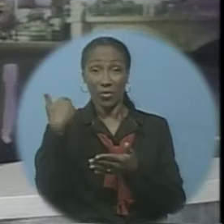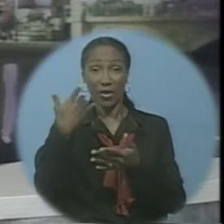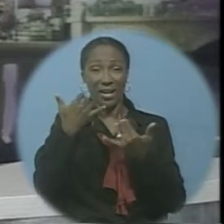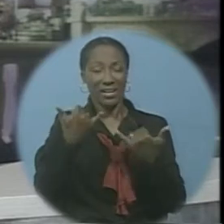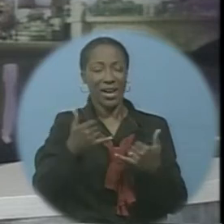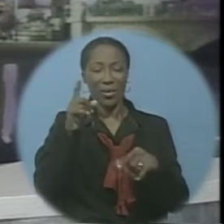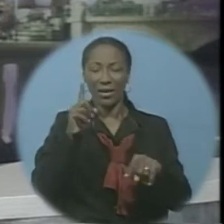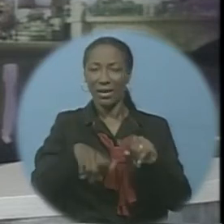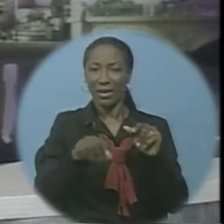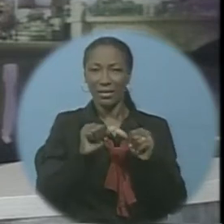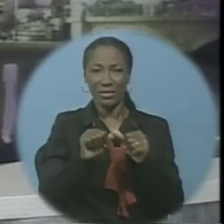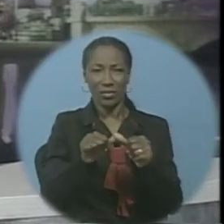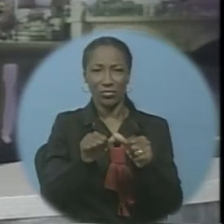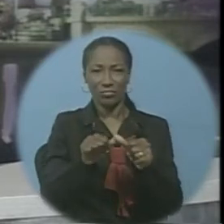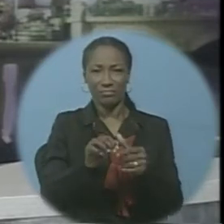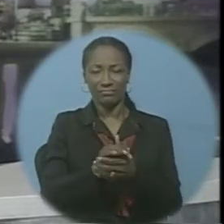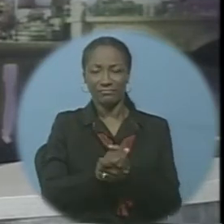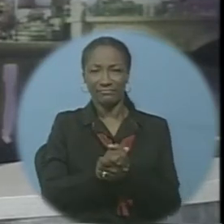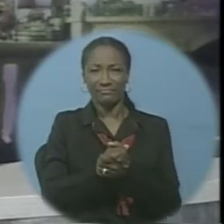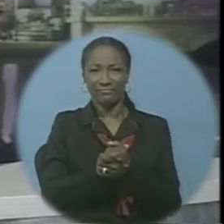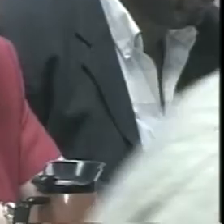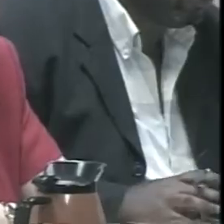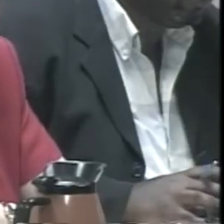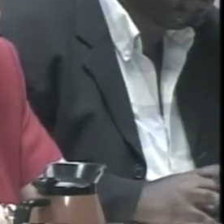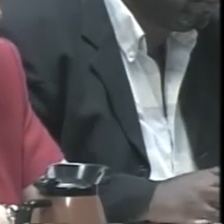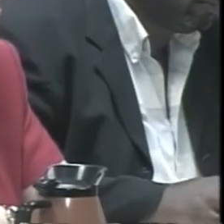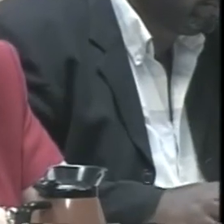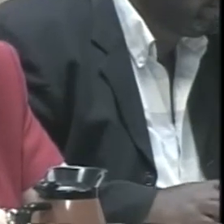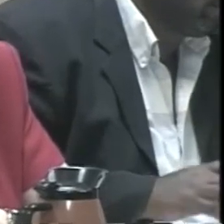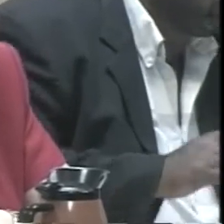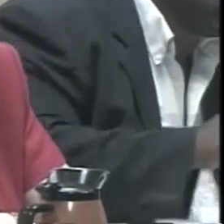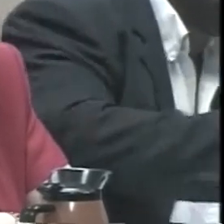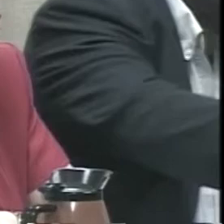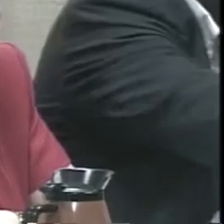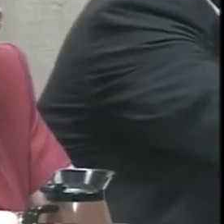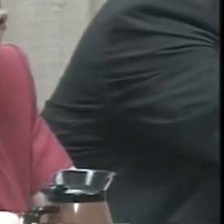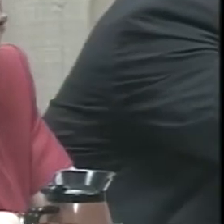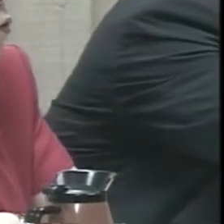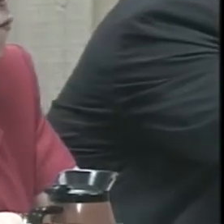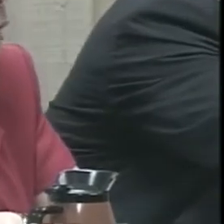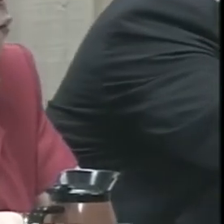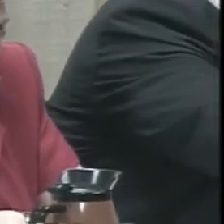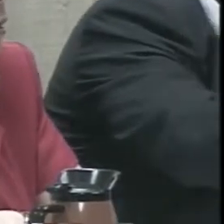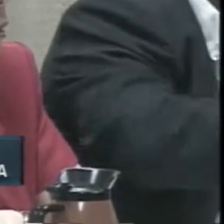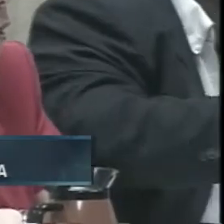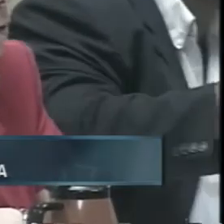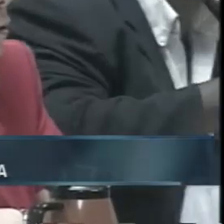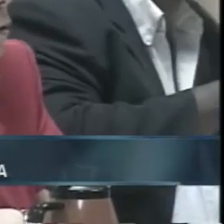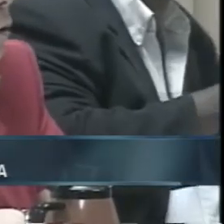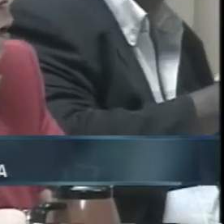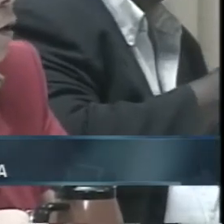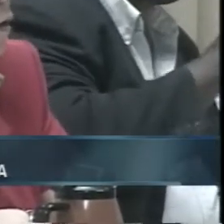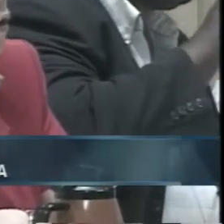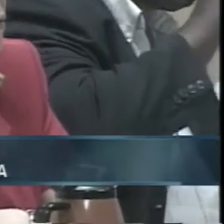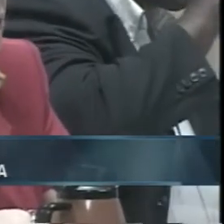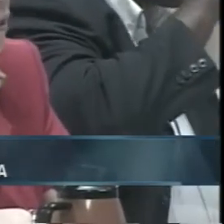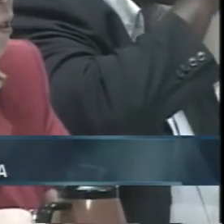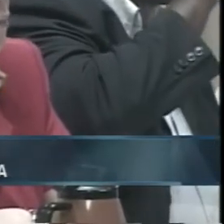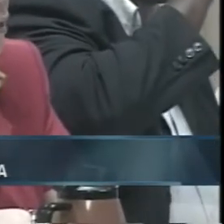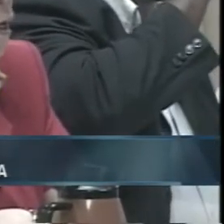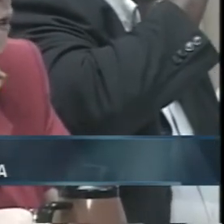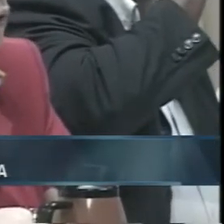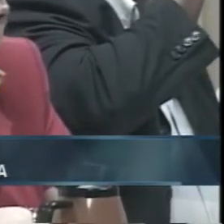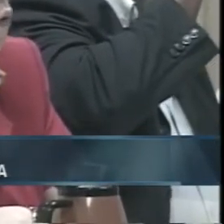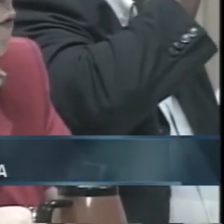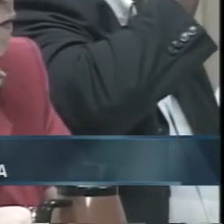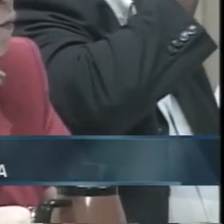this cannot continue. We pay for all of the waste that goes over that waste scale. The 1,000 tons